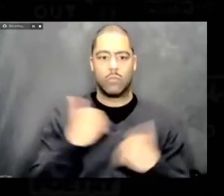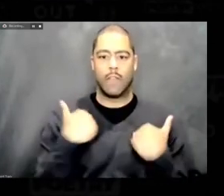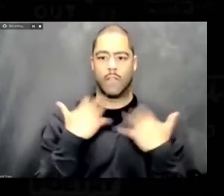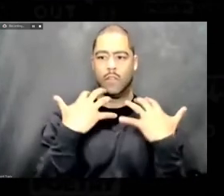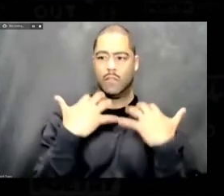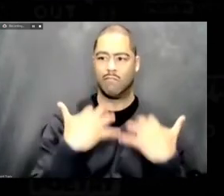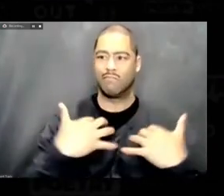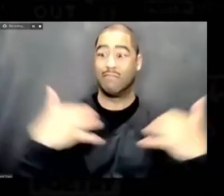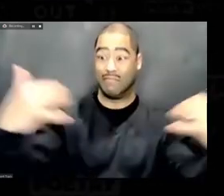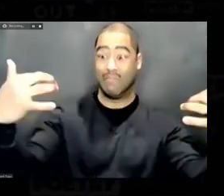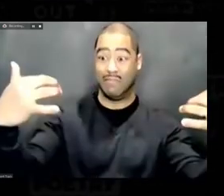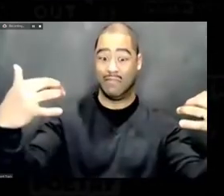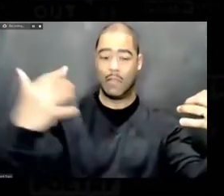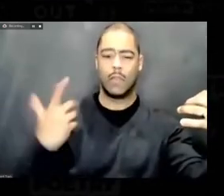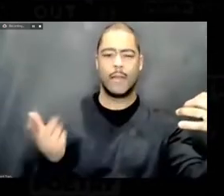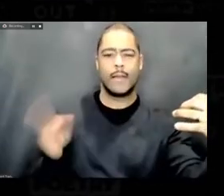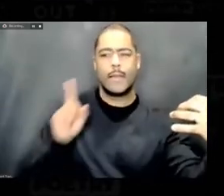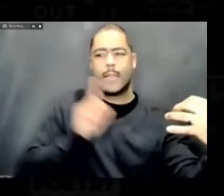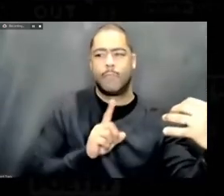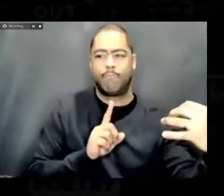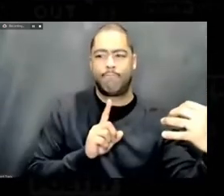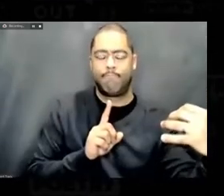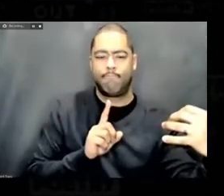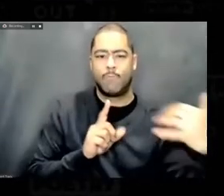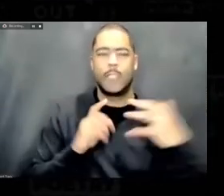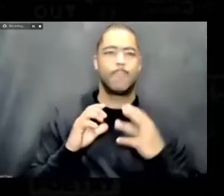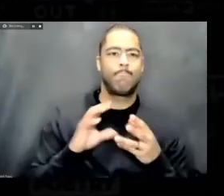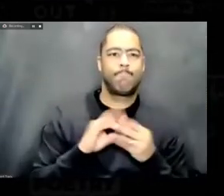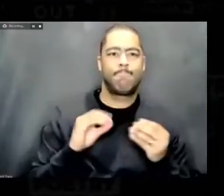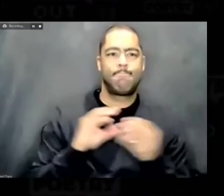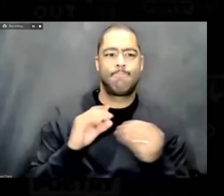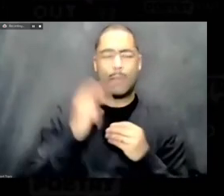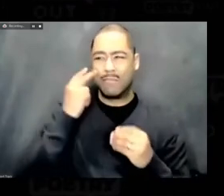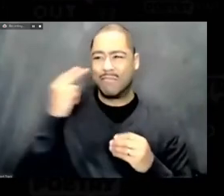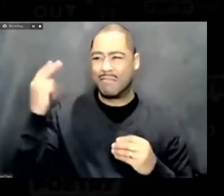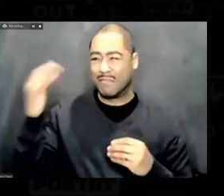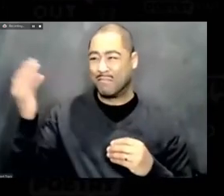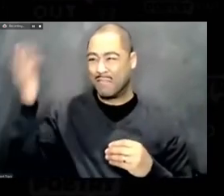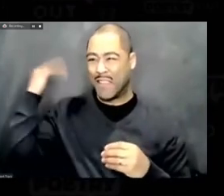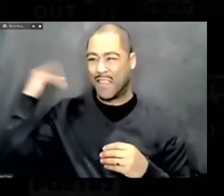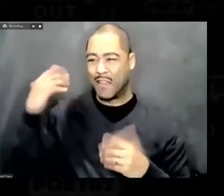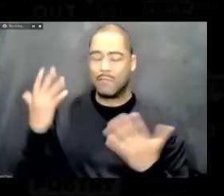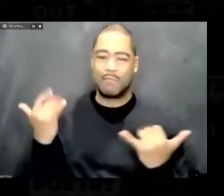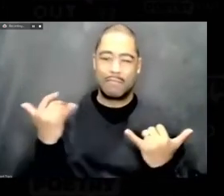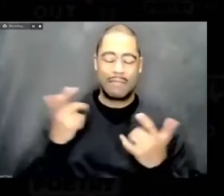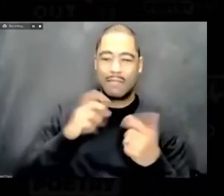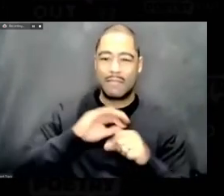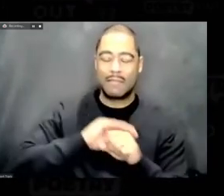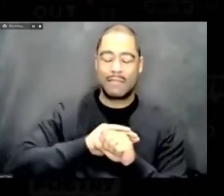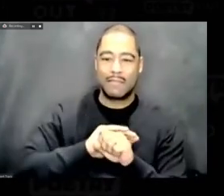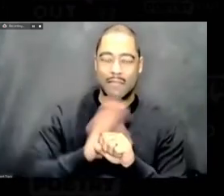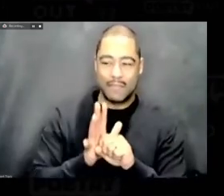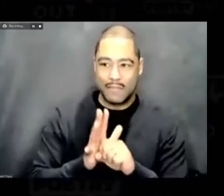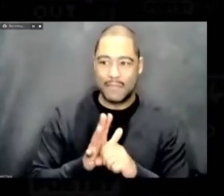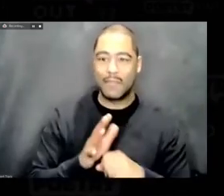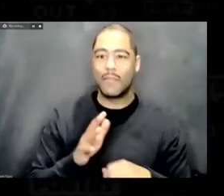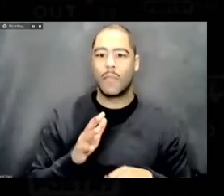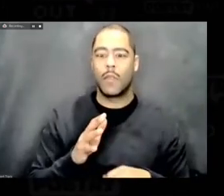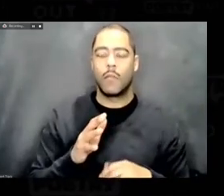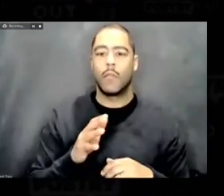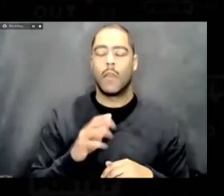year we've been in. And one of the things I like to do at shows is I'll go around and I'll ask people a simple